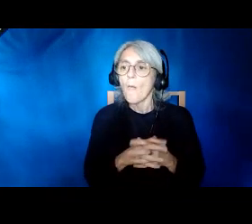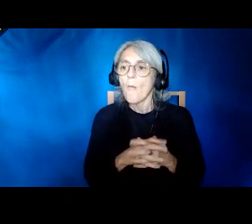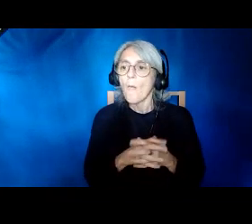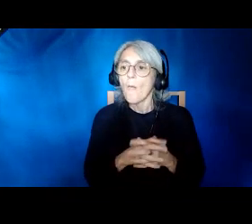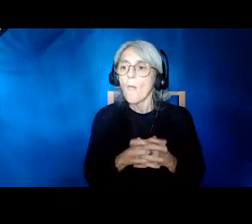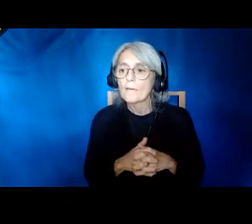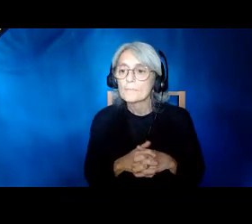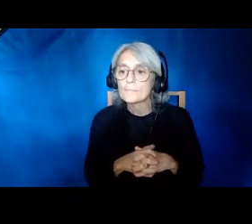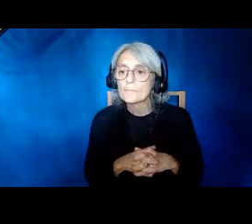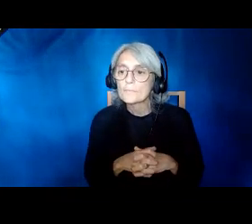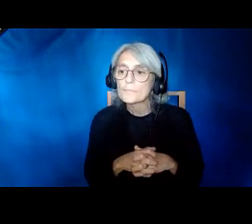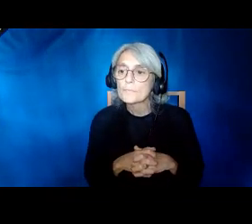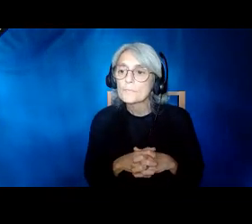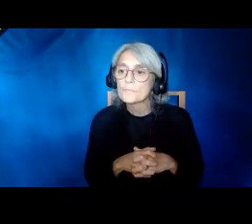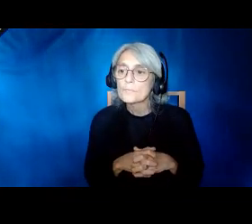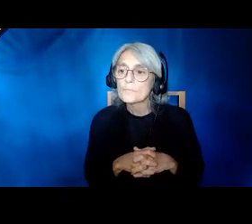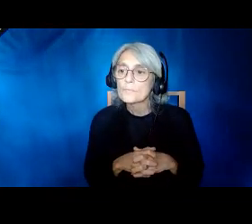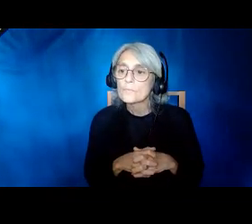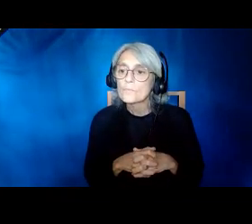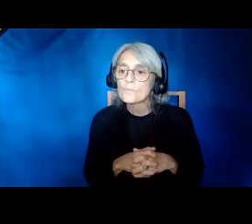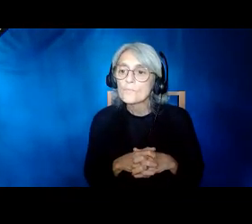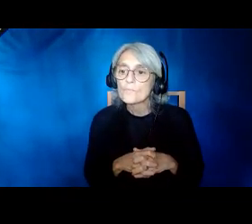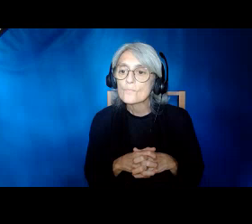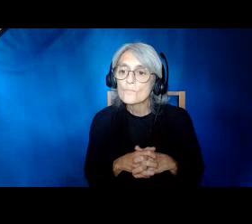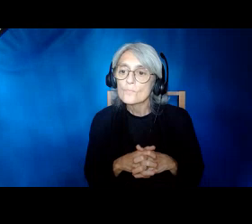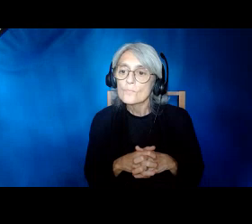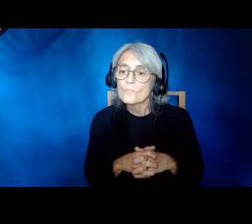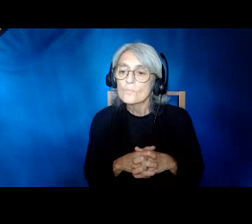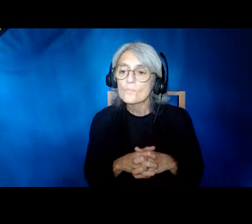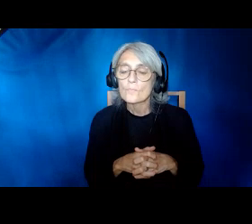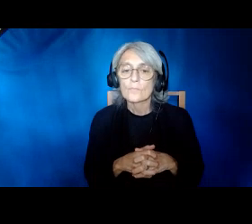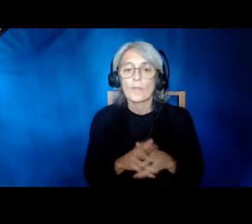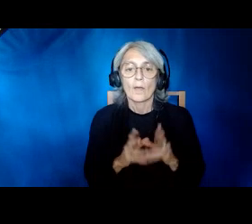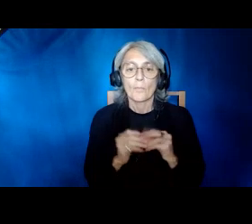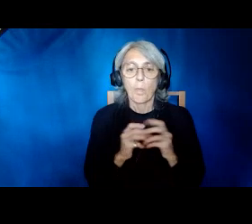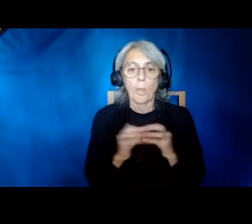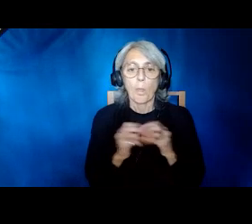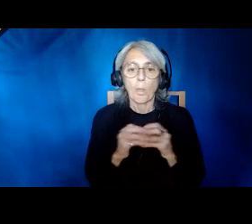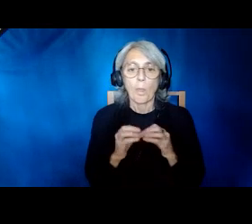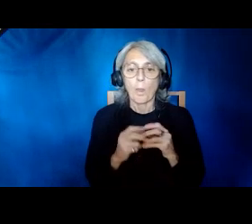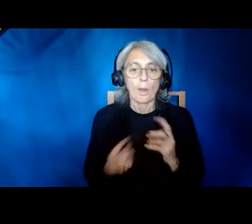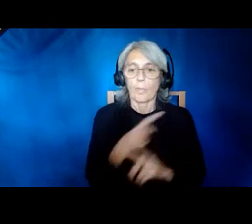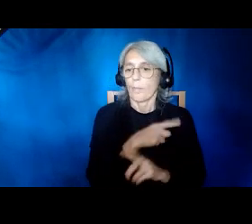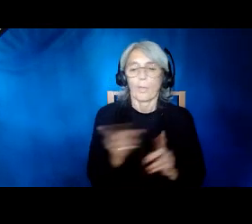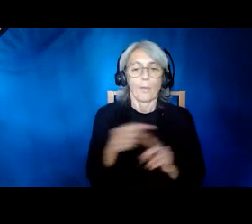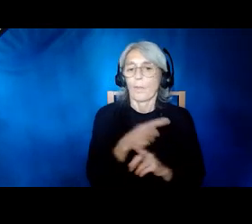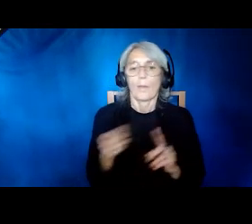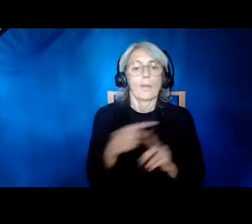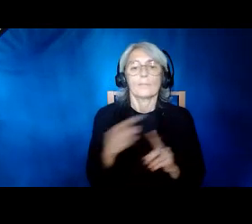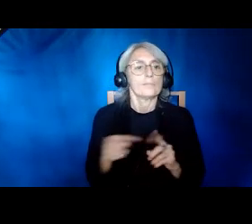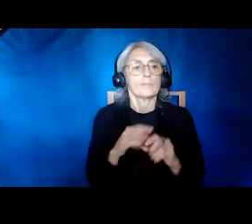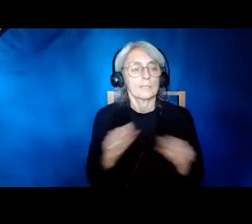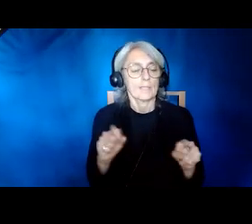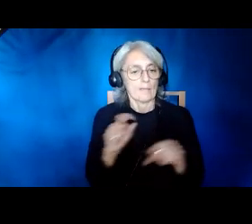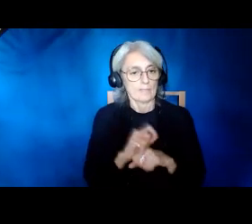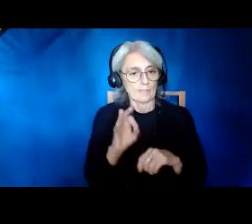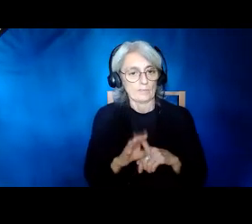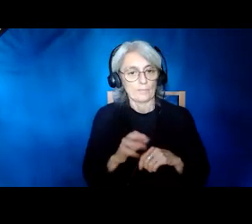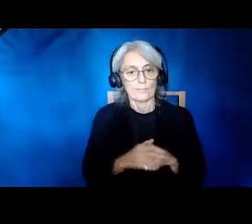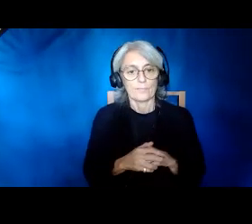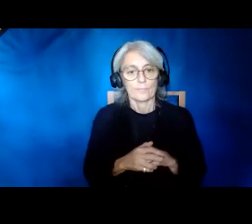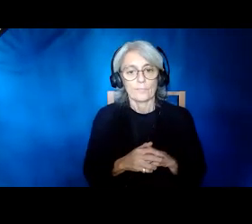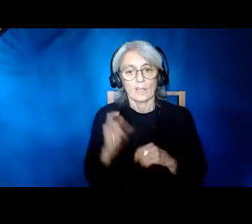Statewide Action for Facilitation on Encampments. Apologies, that was a really abrupt direction change. Here, SAFE Task Force is the next item. It was established by the